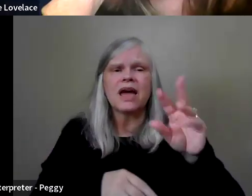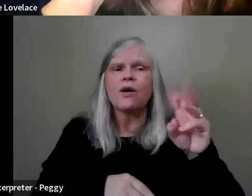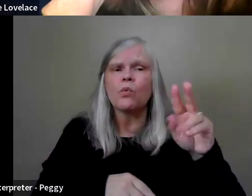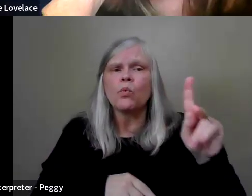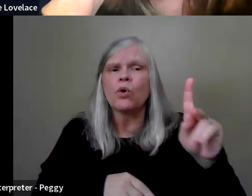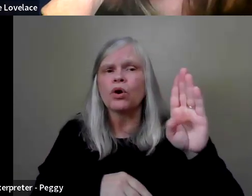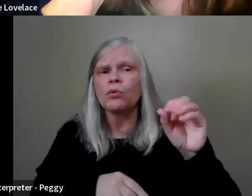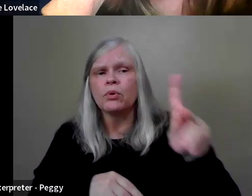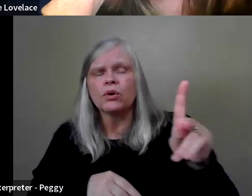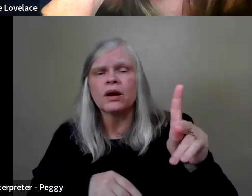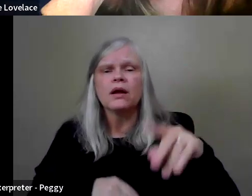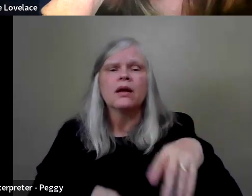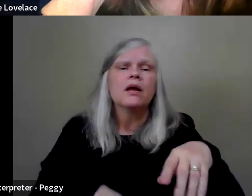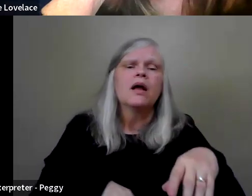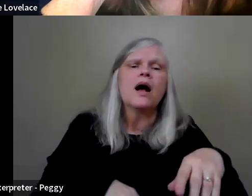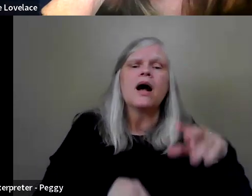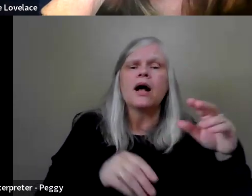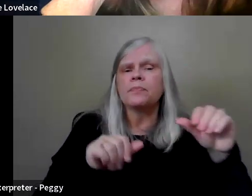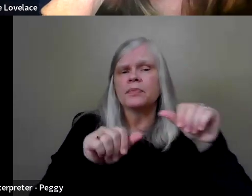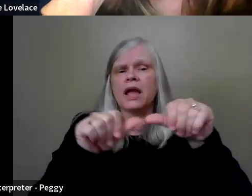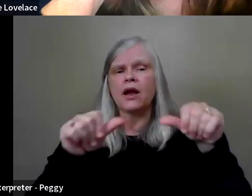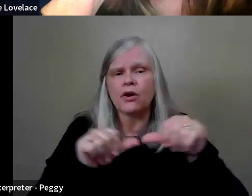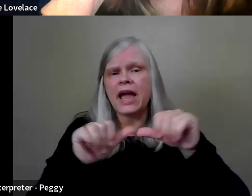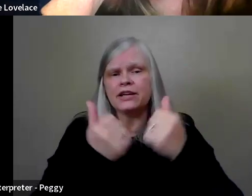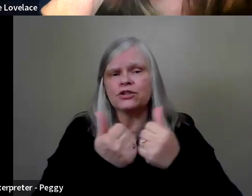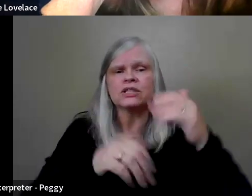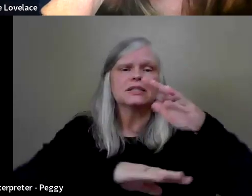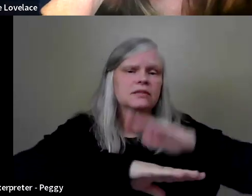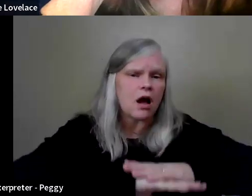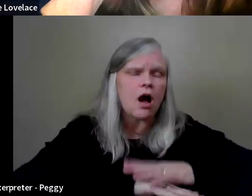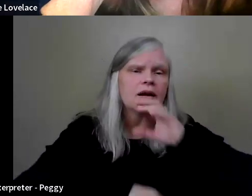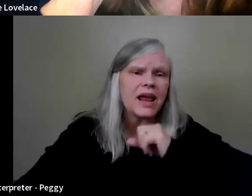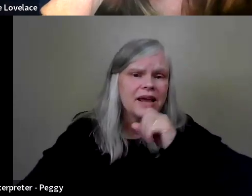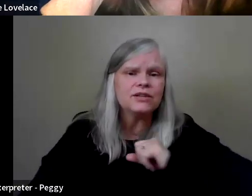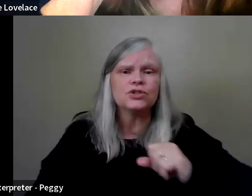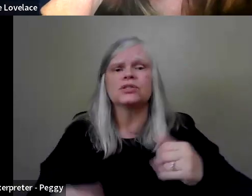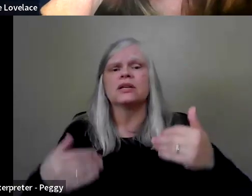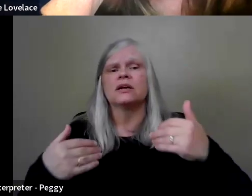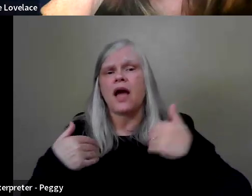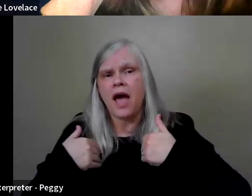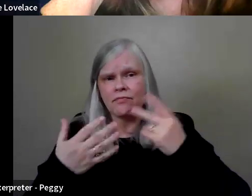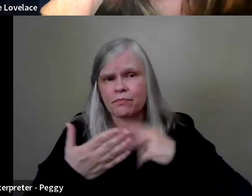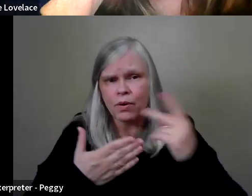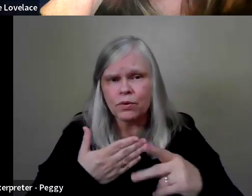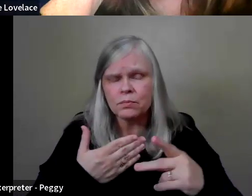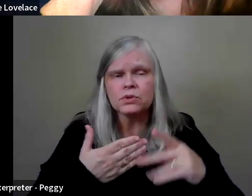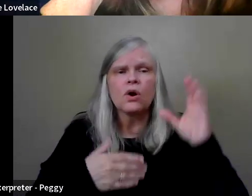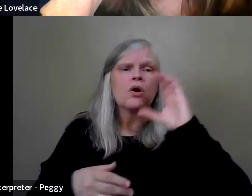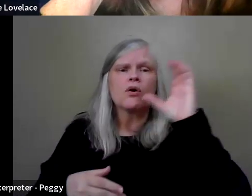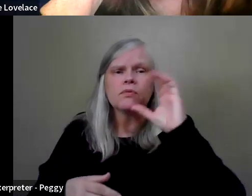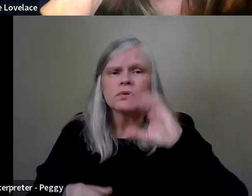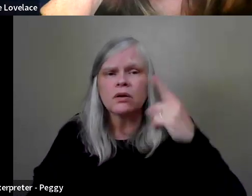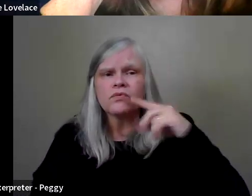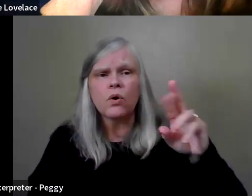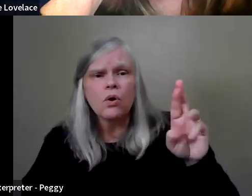area agencies on aging have some caregiver programs that could potentially assist with finding respite care and